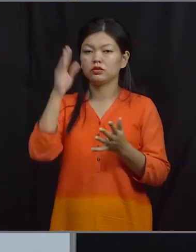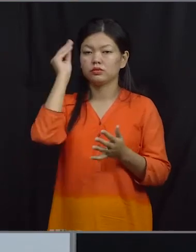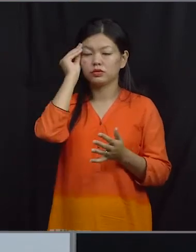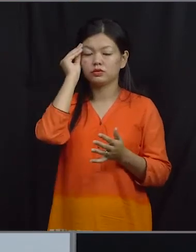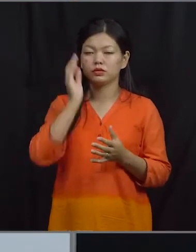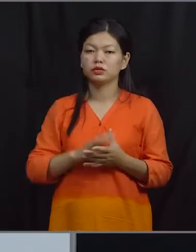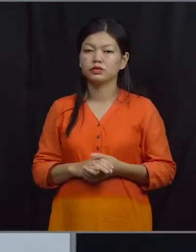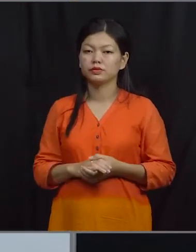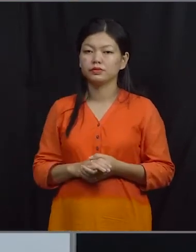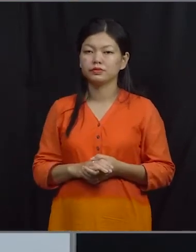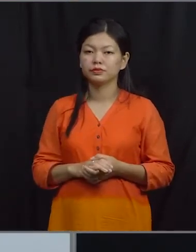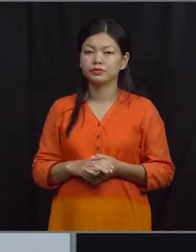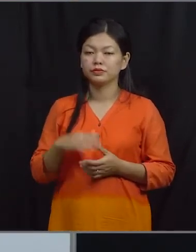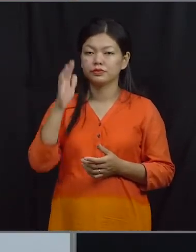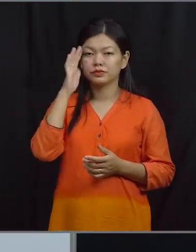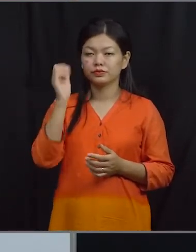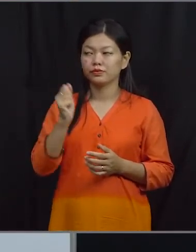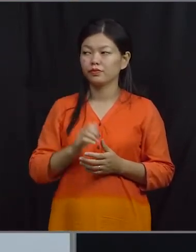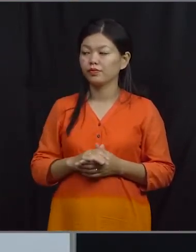exercise.